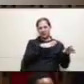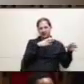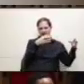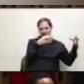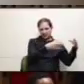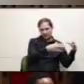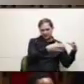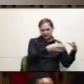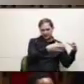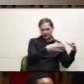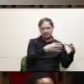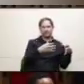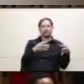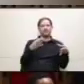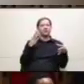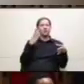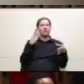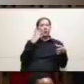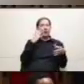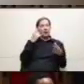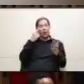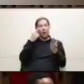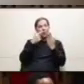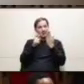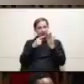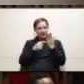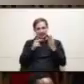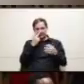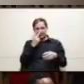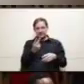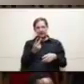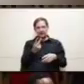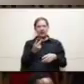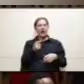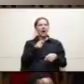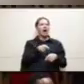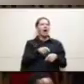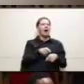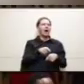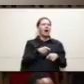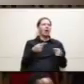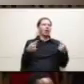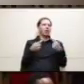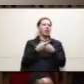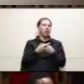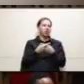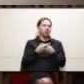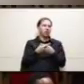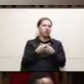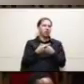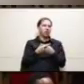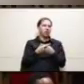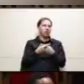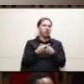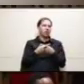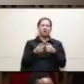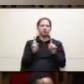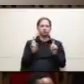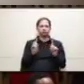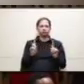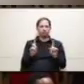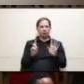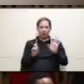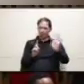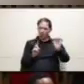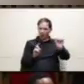of the audit, they were then seen as being referees and players at the same time. But this is not to suggest... Just